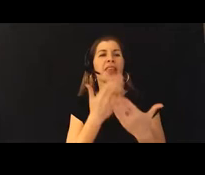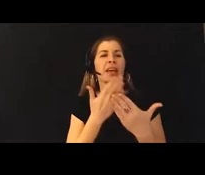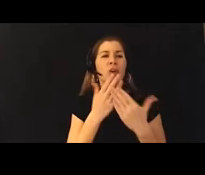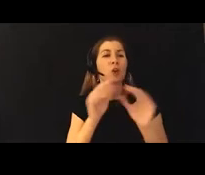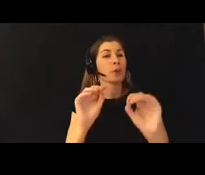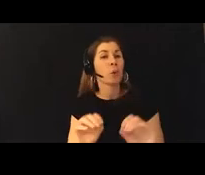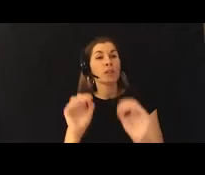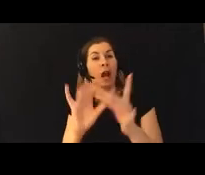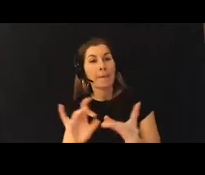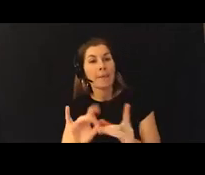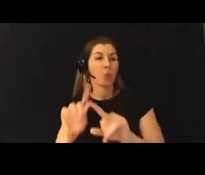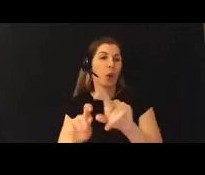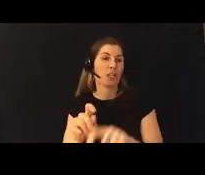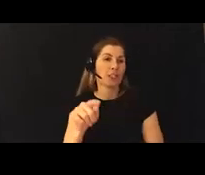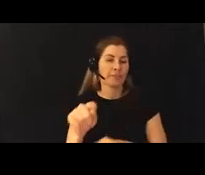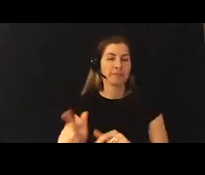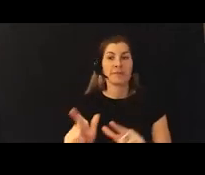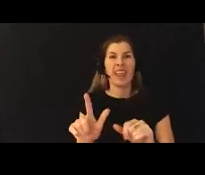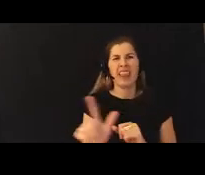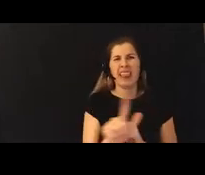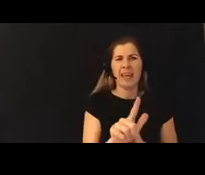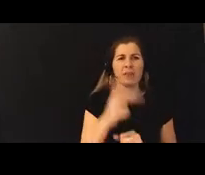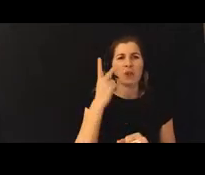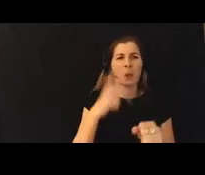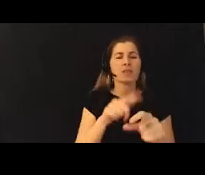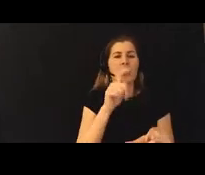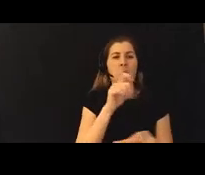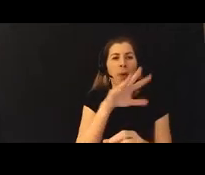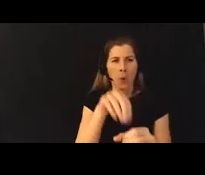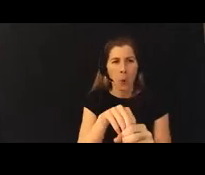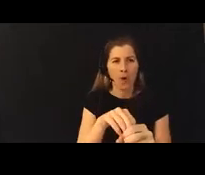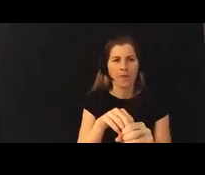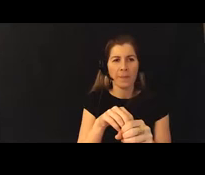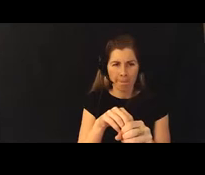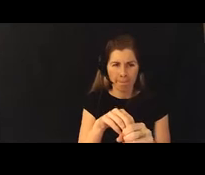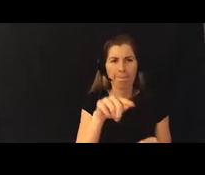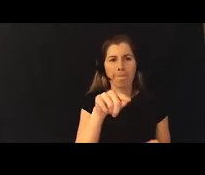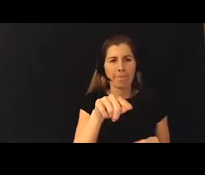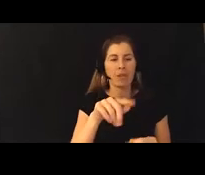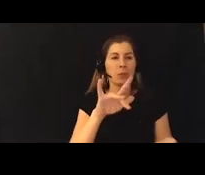you. And to the left, you'll see participants. If you click on that participants,